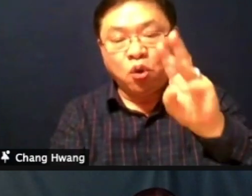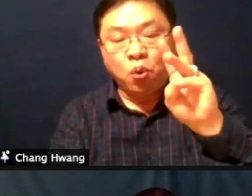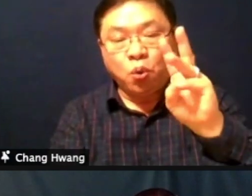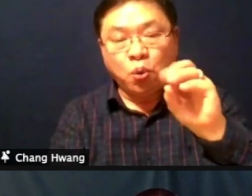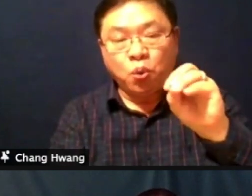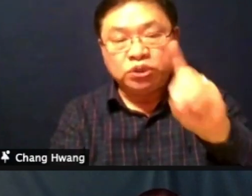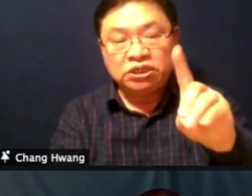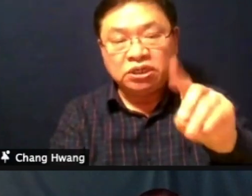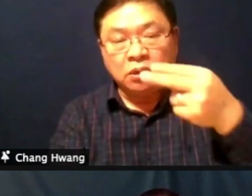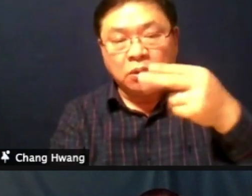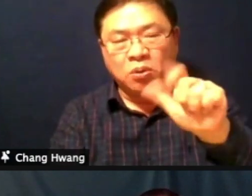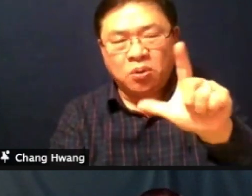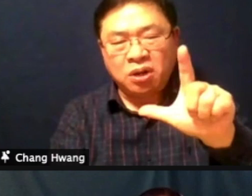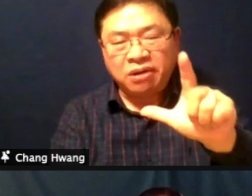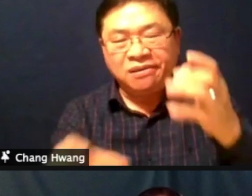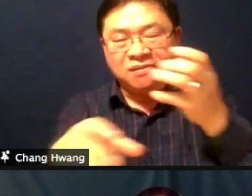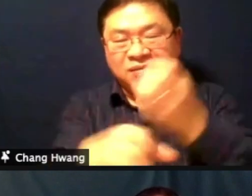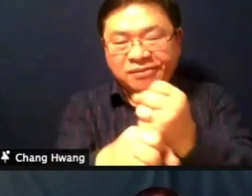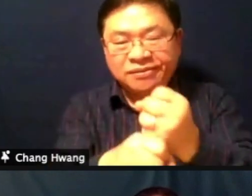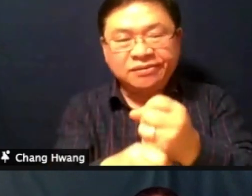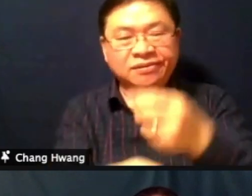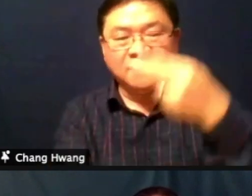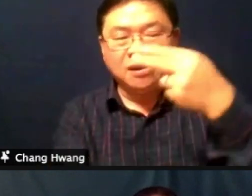Rosetta Sherwood Hall.